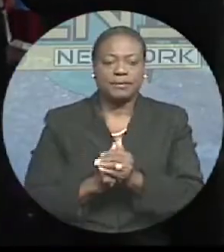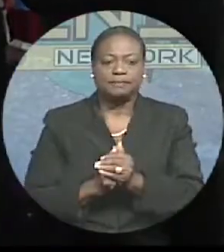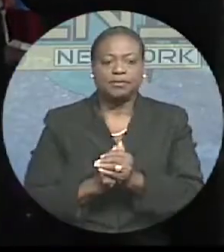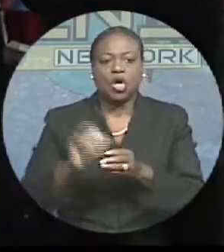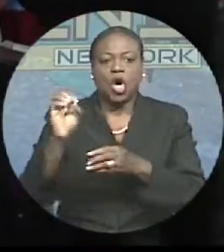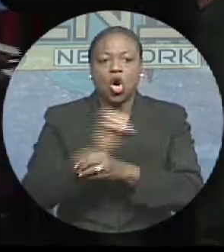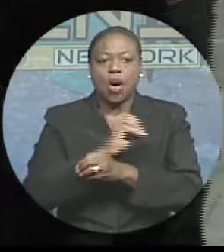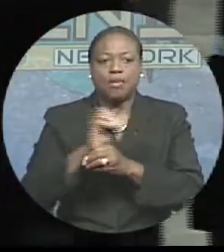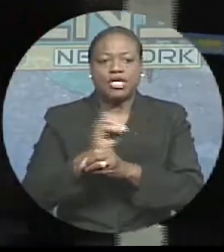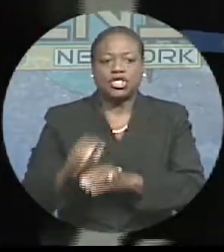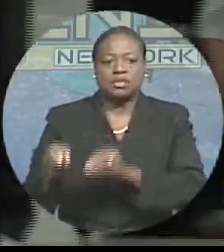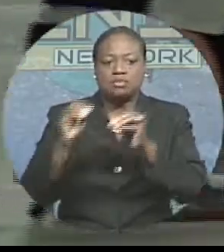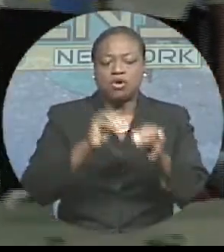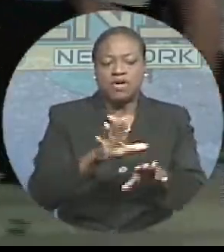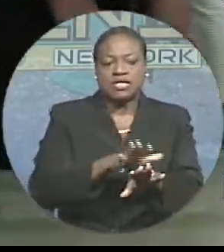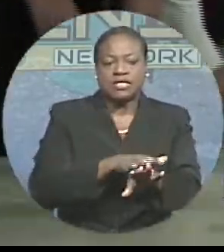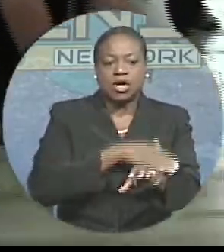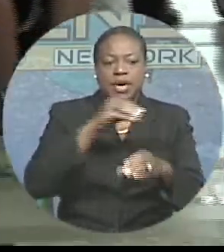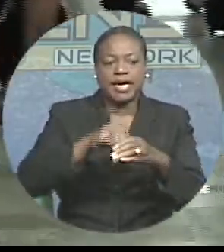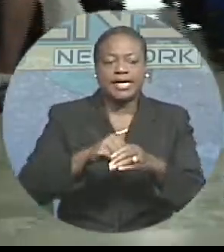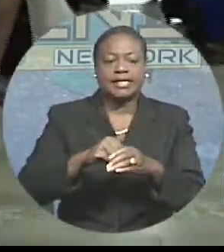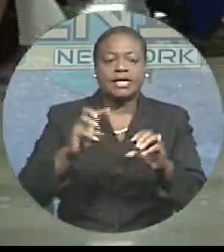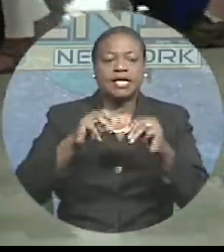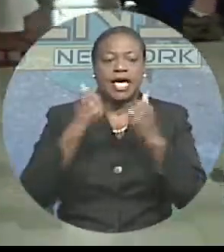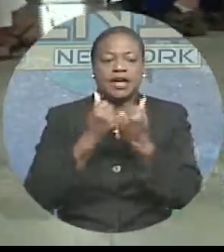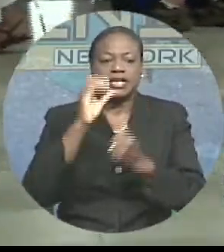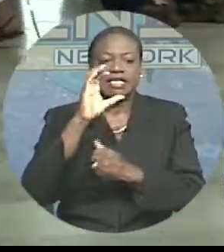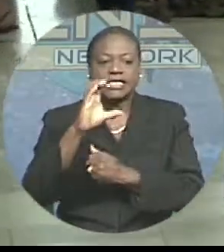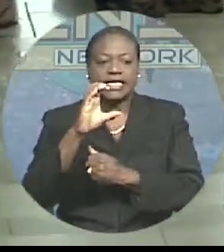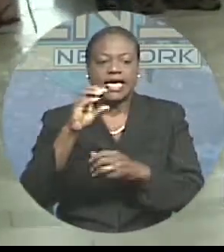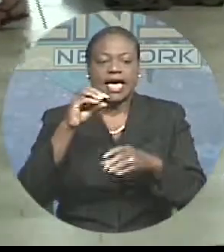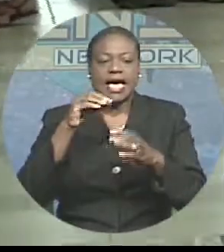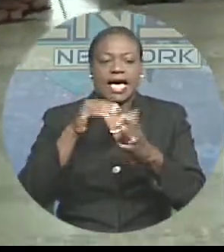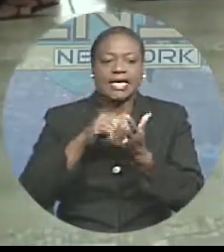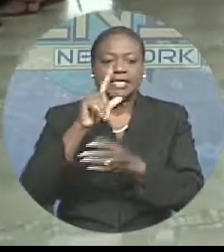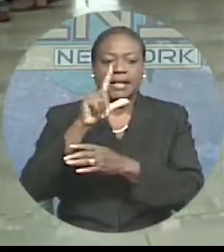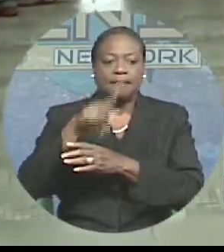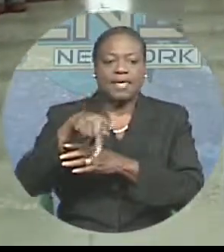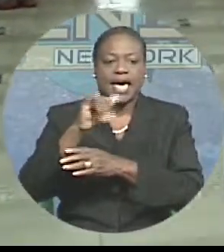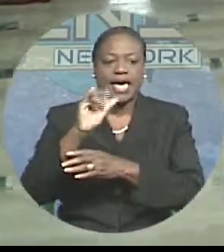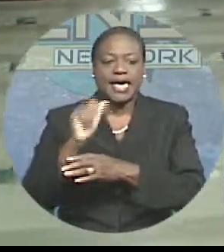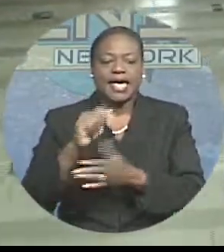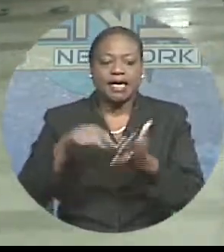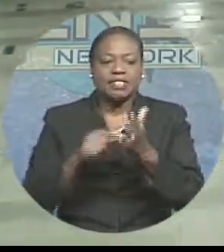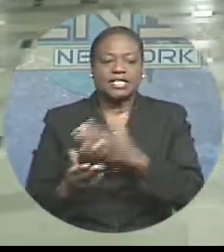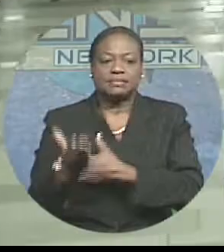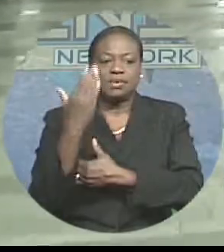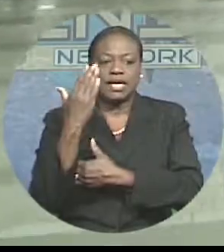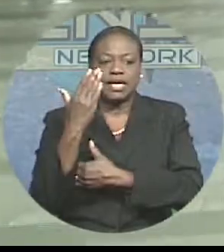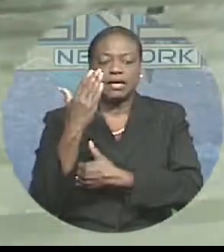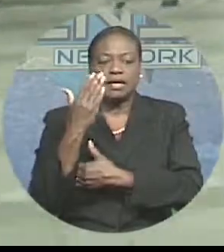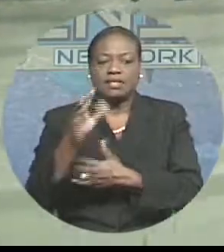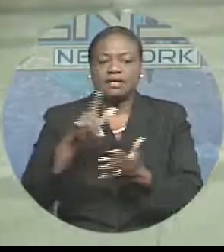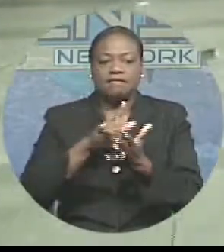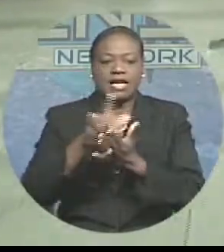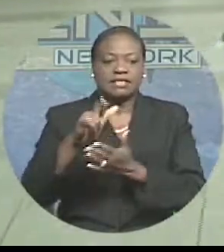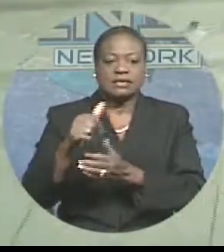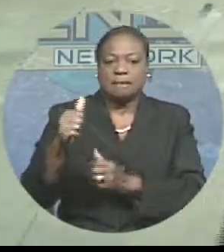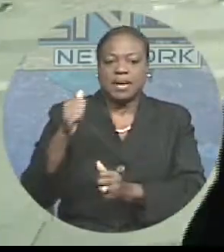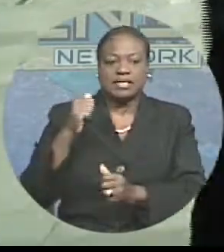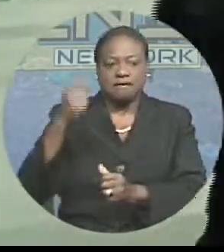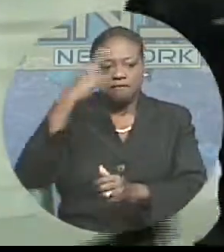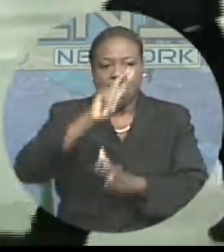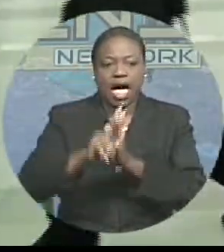Operations moved a bit slower in Terminal C at LPIA this morning as flights were backed up for hours due to a power